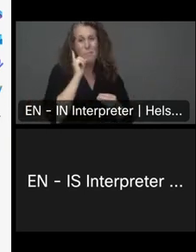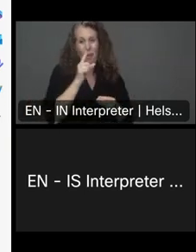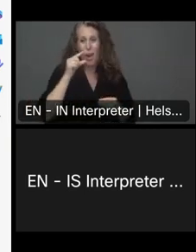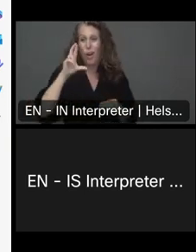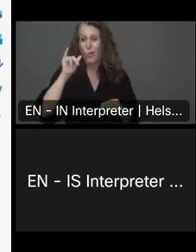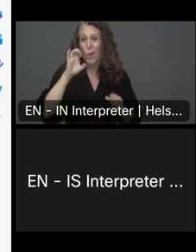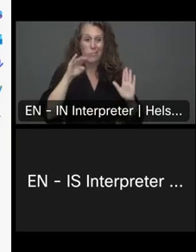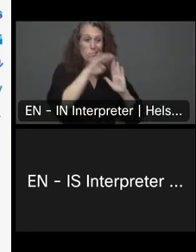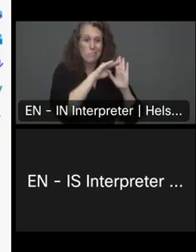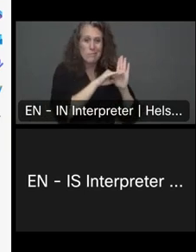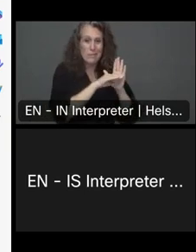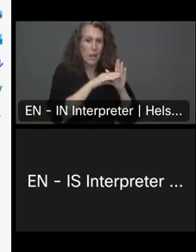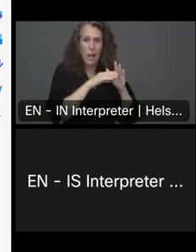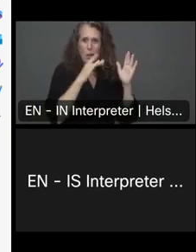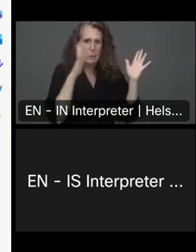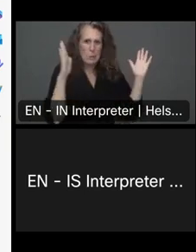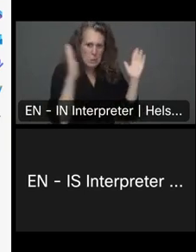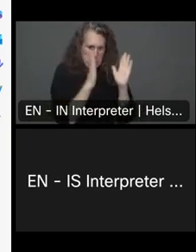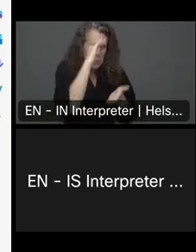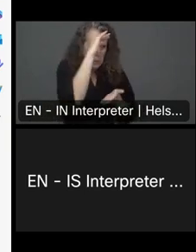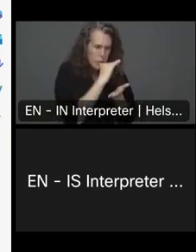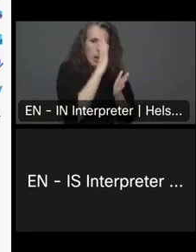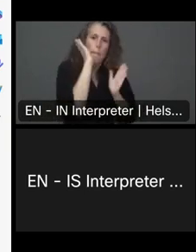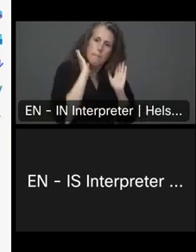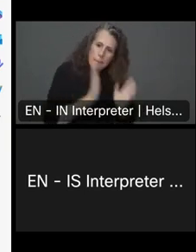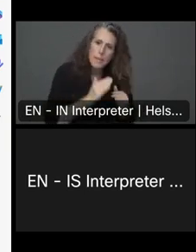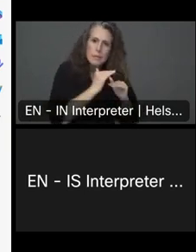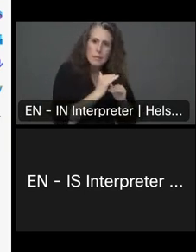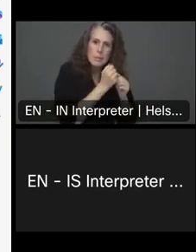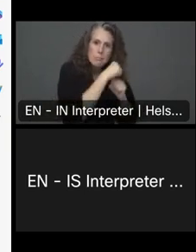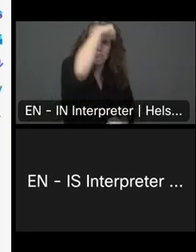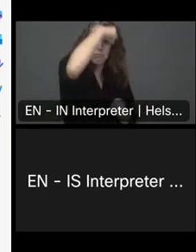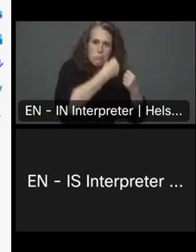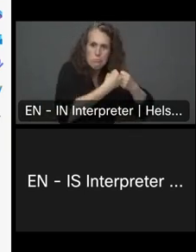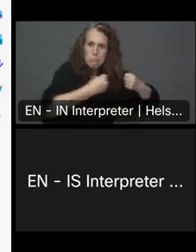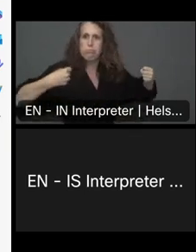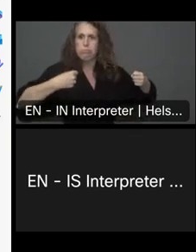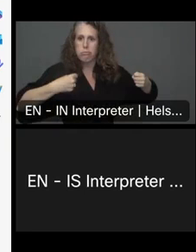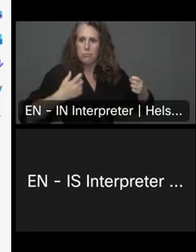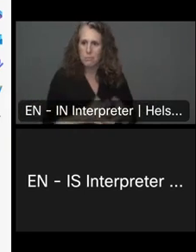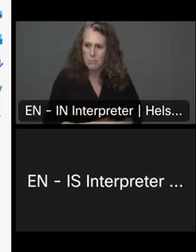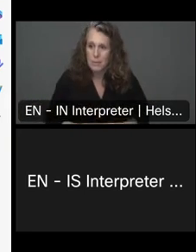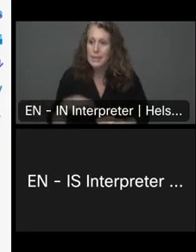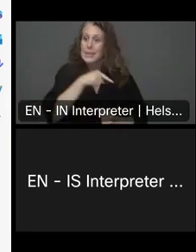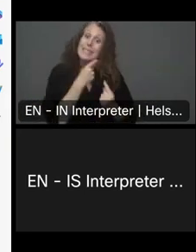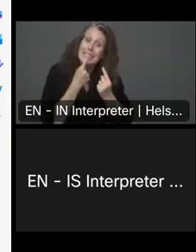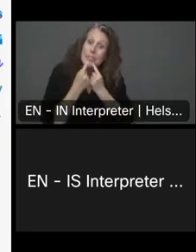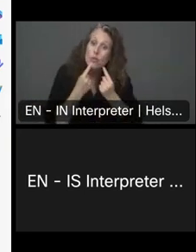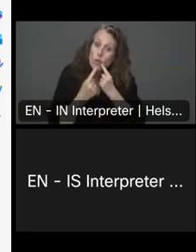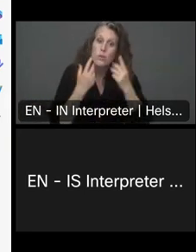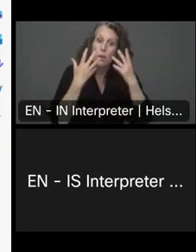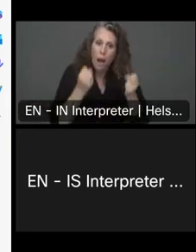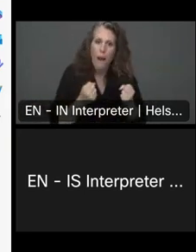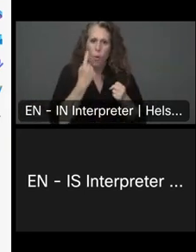for other purposes. And Stalnaker similarly talks about the point of a discourse. At least one central kind of